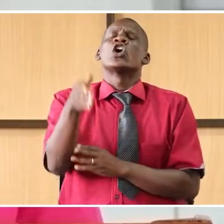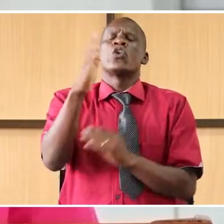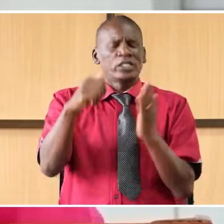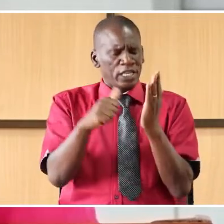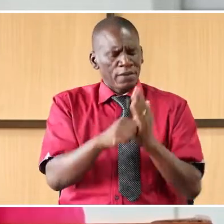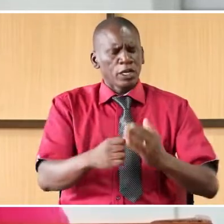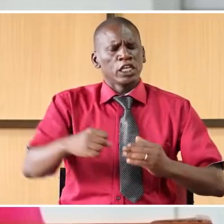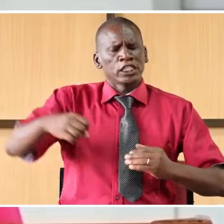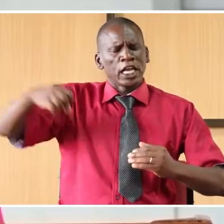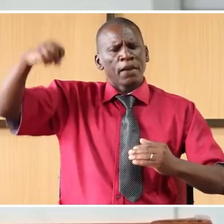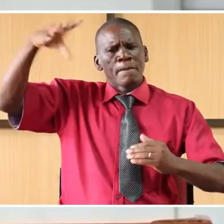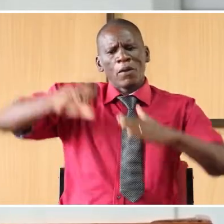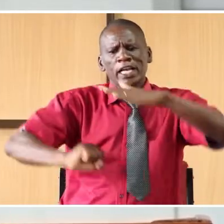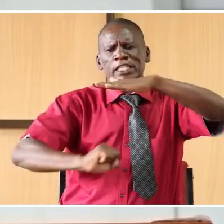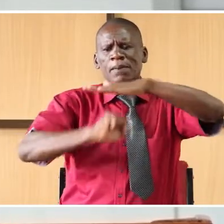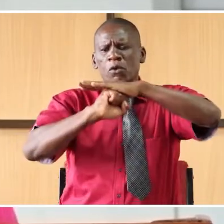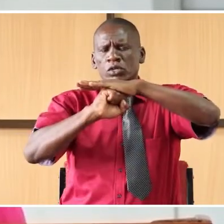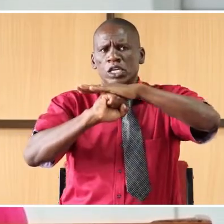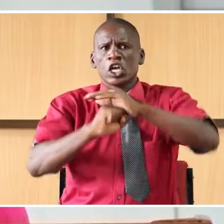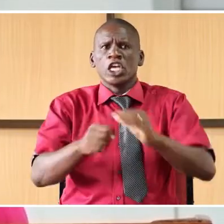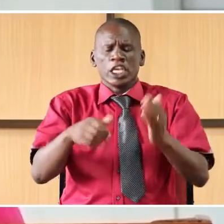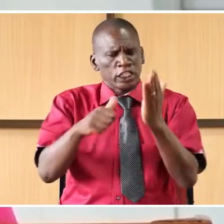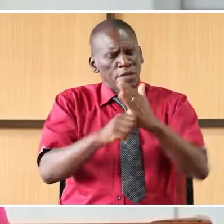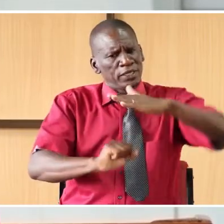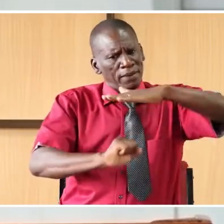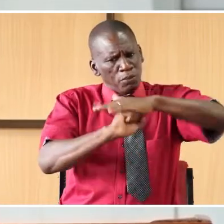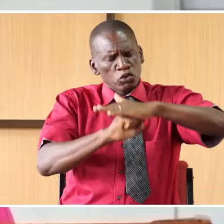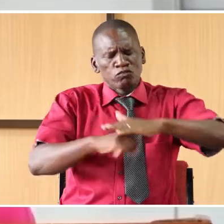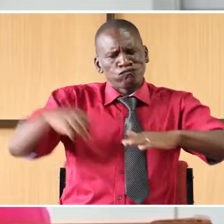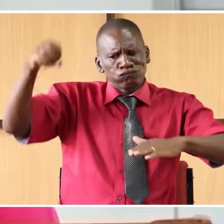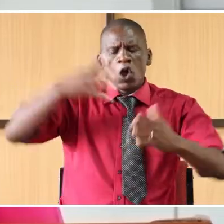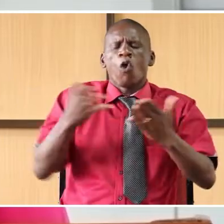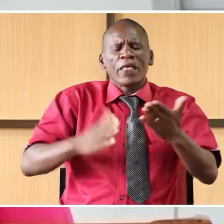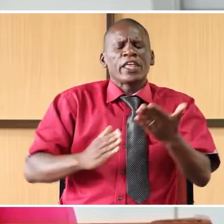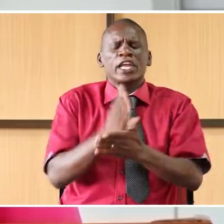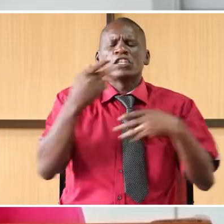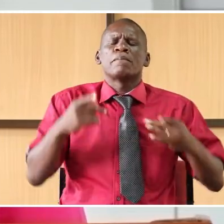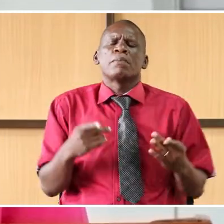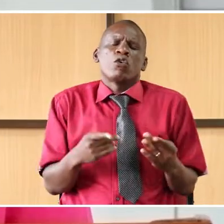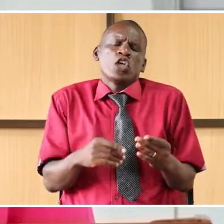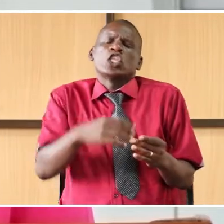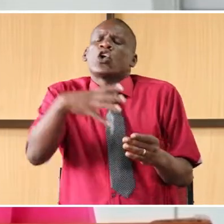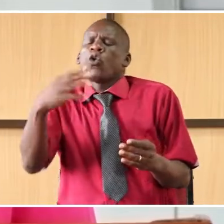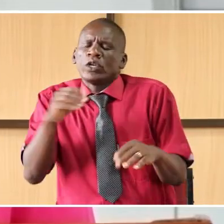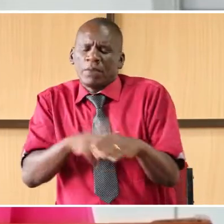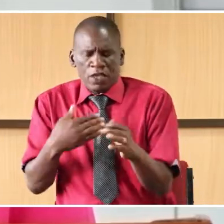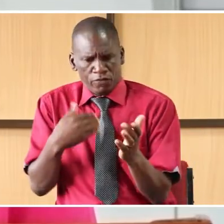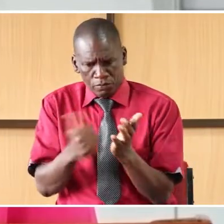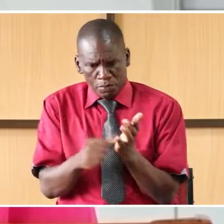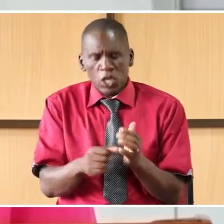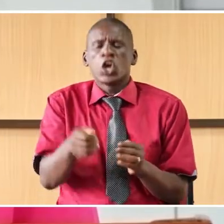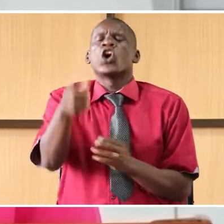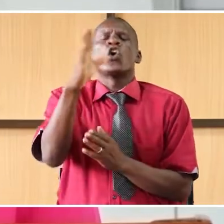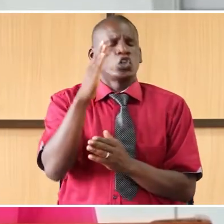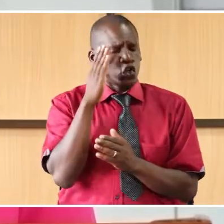a tower. Praise the Lord. His name is a tower where the righteous run into in time of trouble. So he says, because he knows